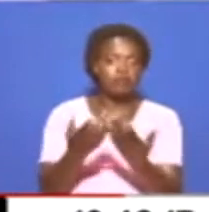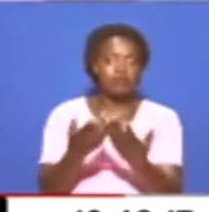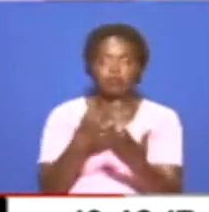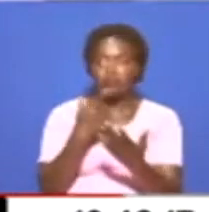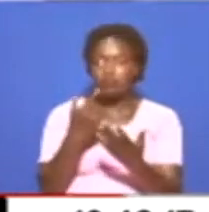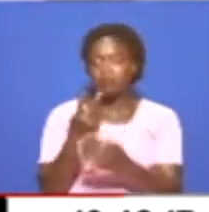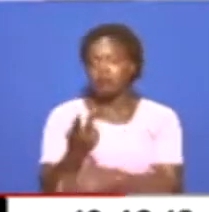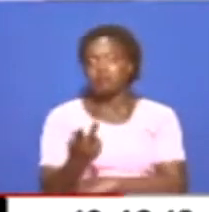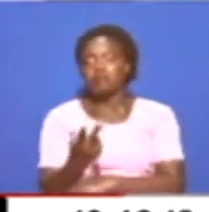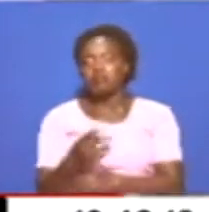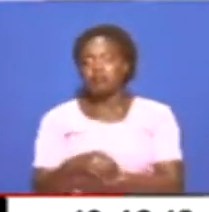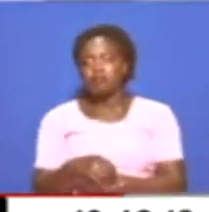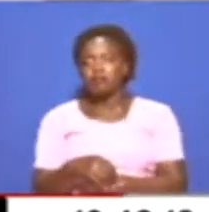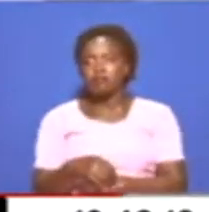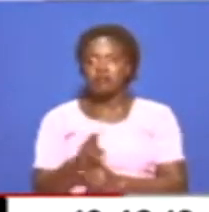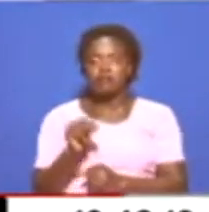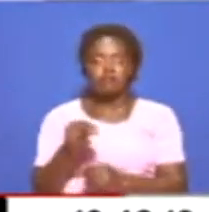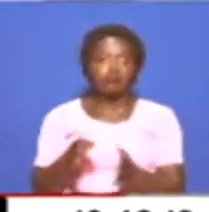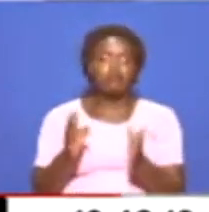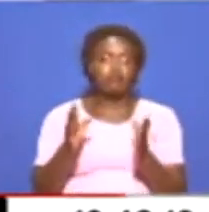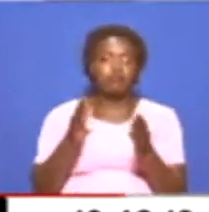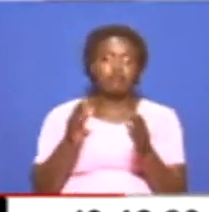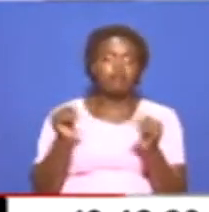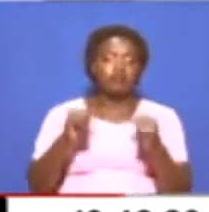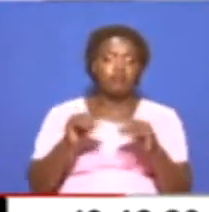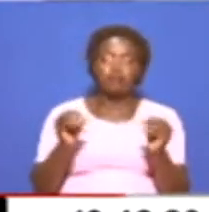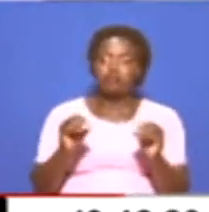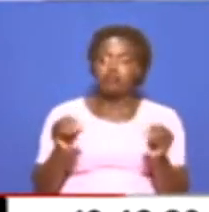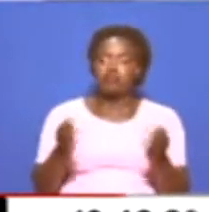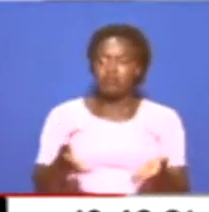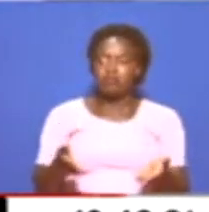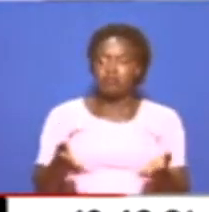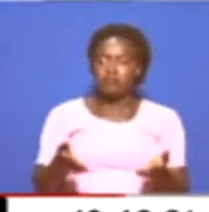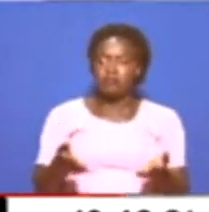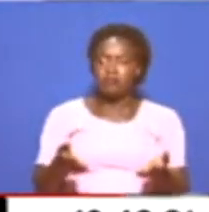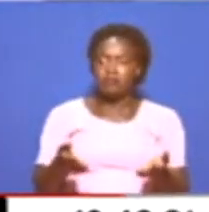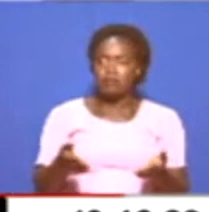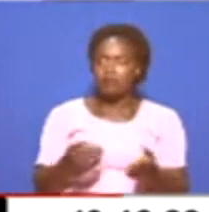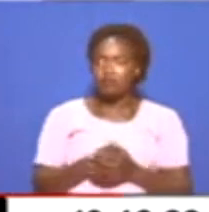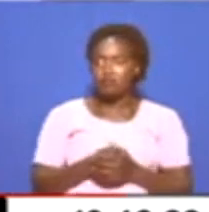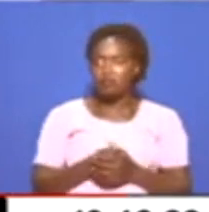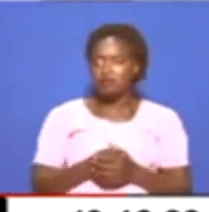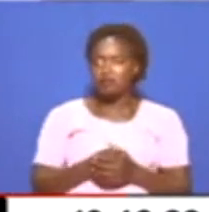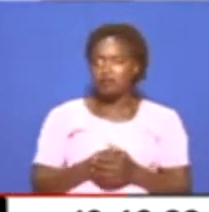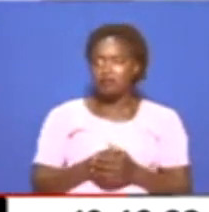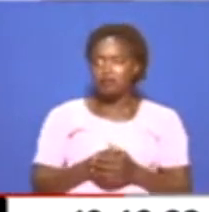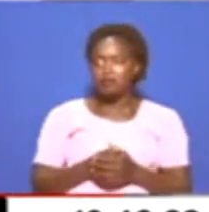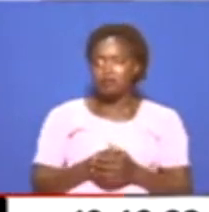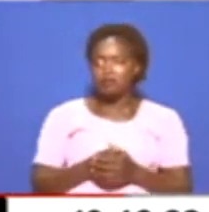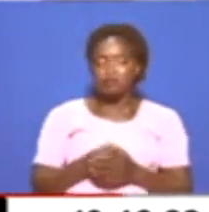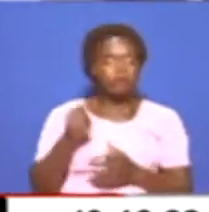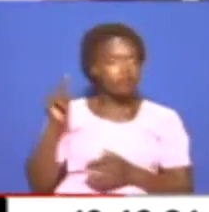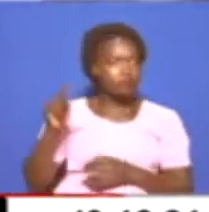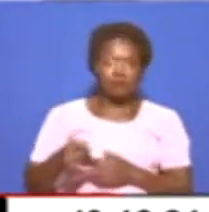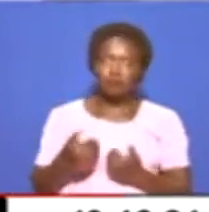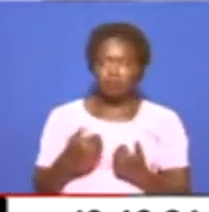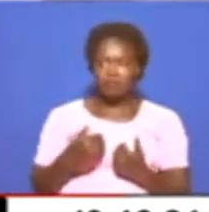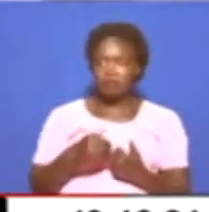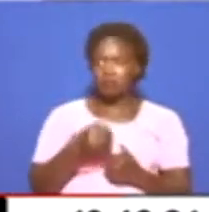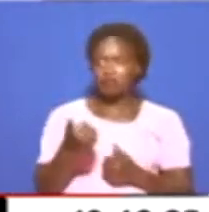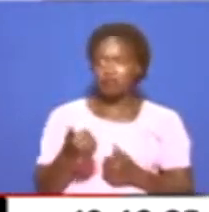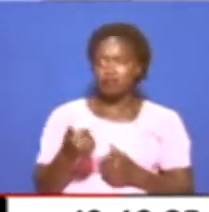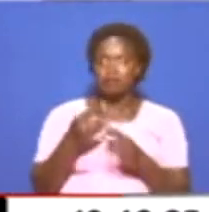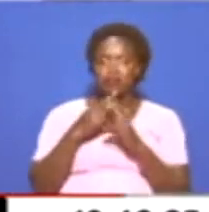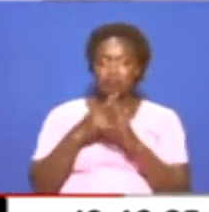2. And there is no way, in as much as we disagree probably on this platform or elsewhere, Mheshimiwa cannot have another